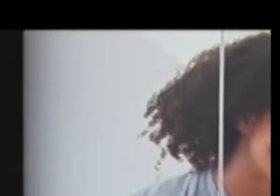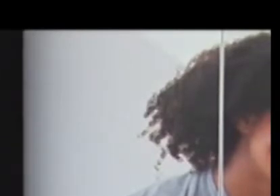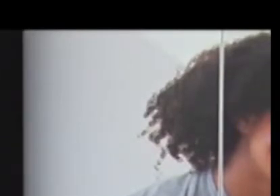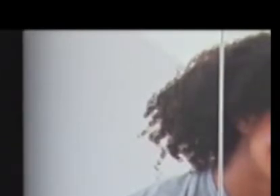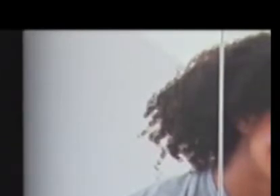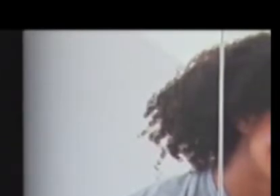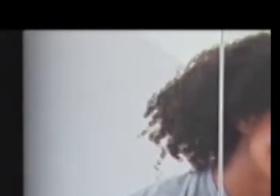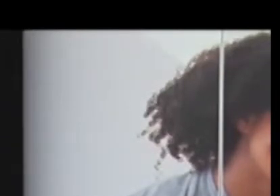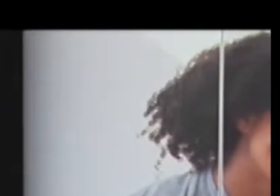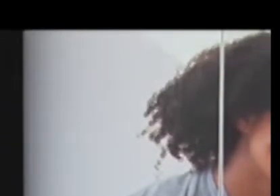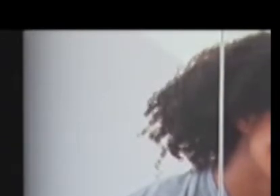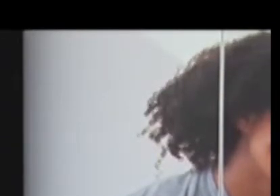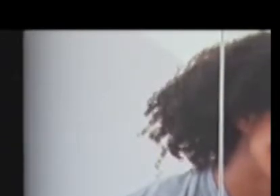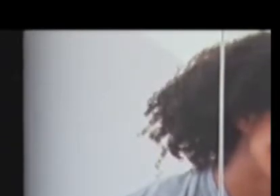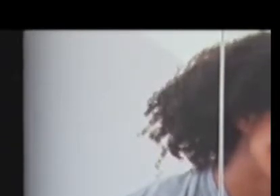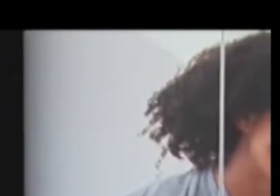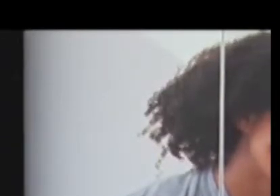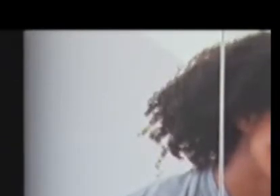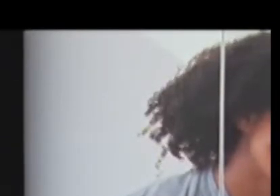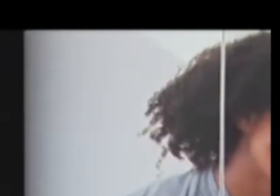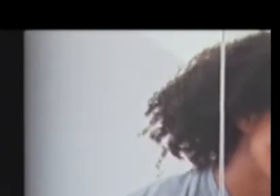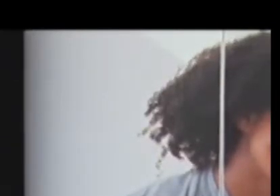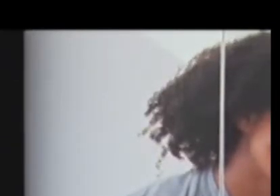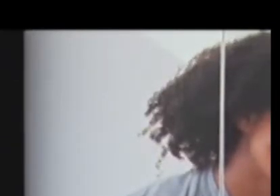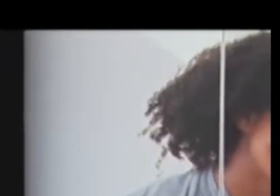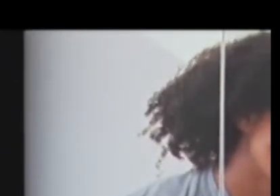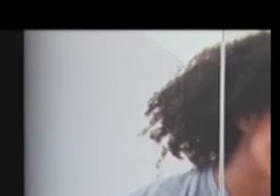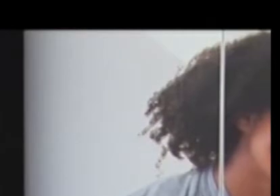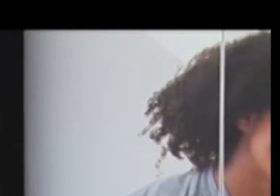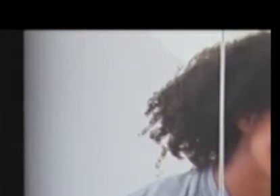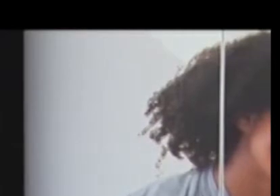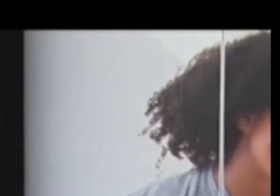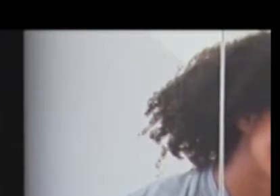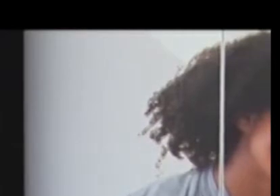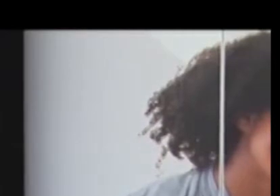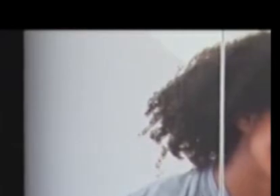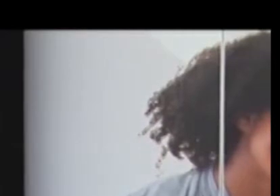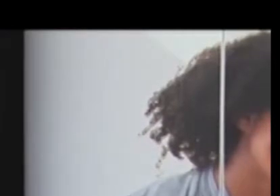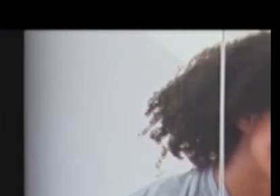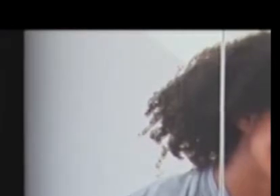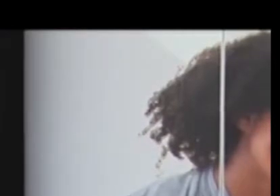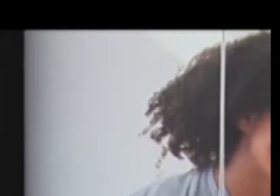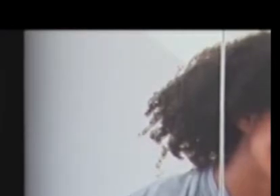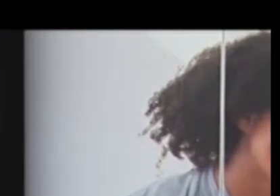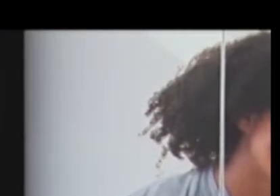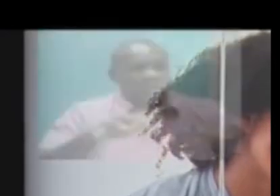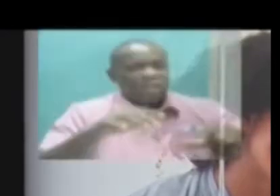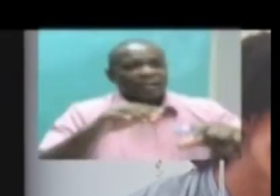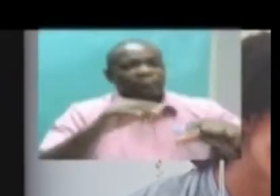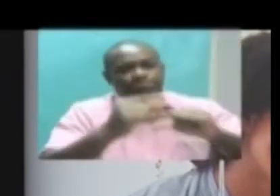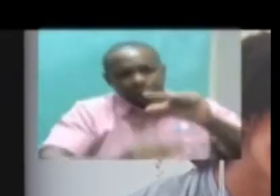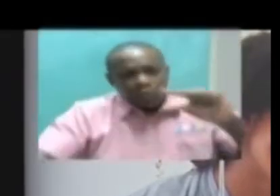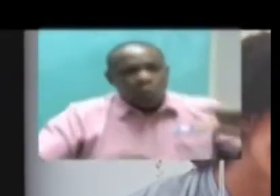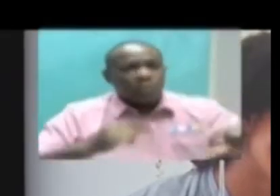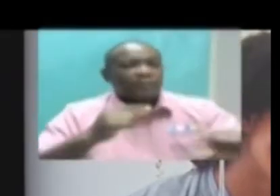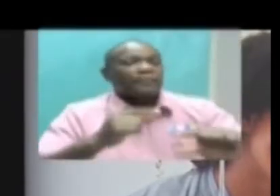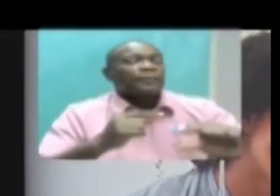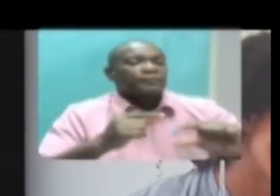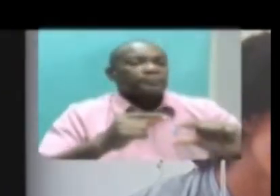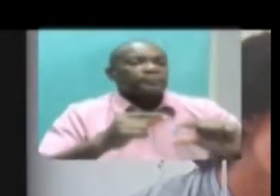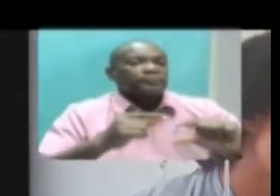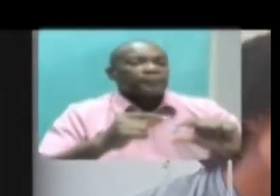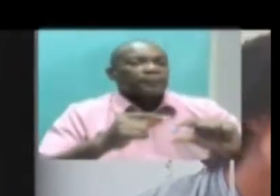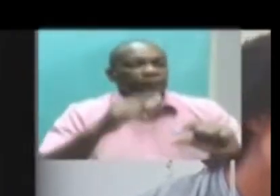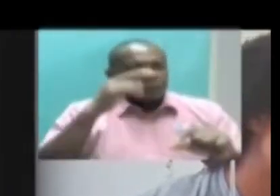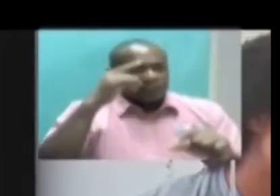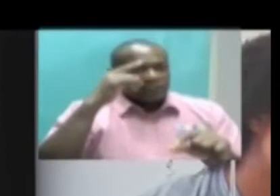Her work has extended regionally, providing psychological evaluations for vocational recruitment purposes for religious